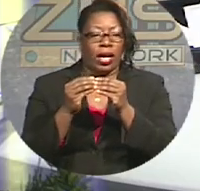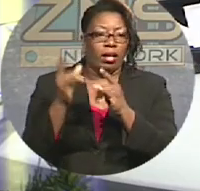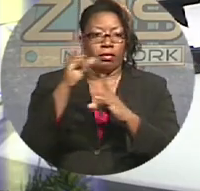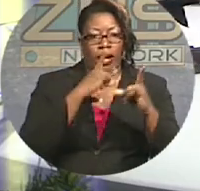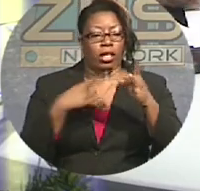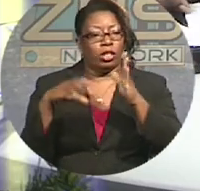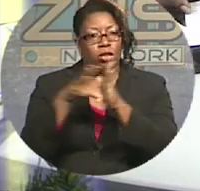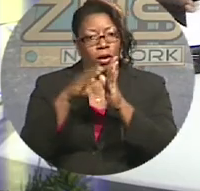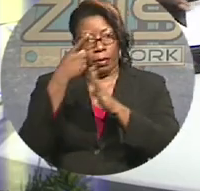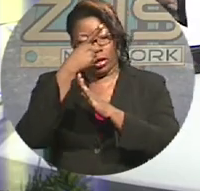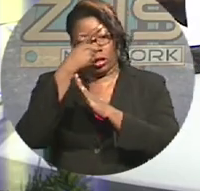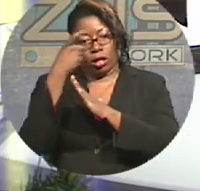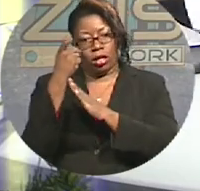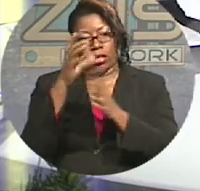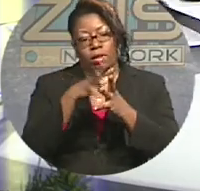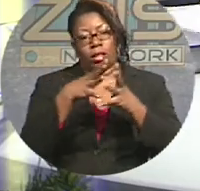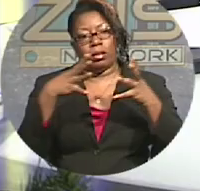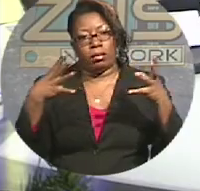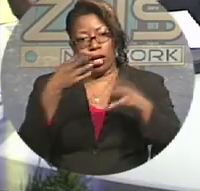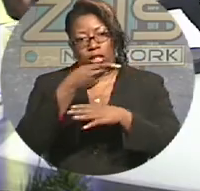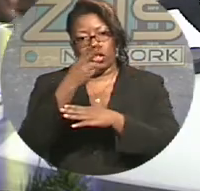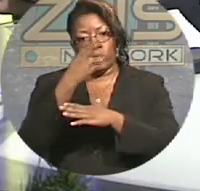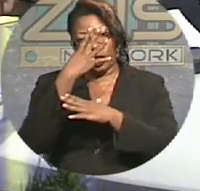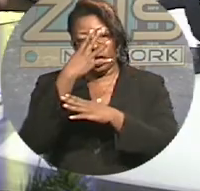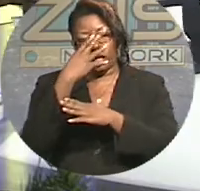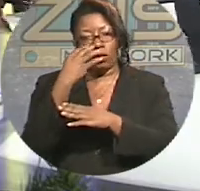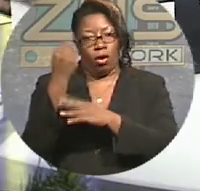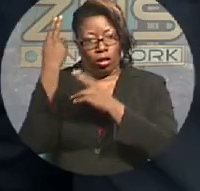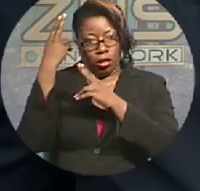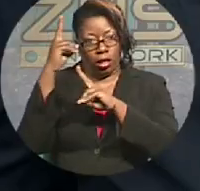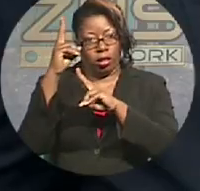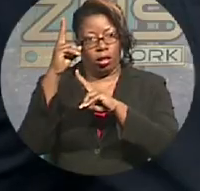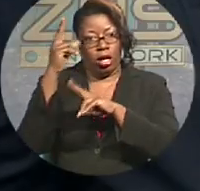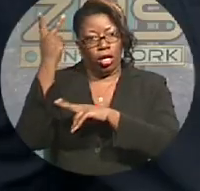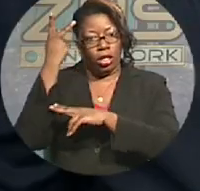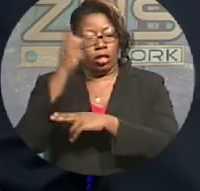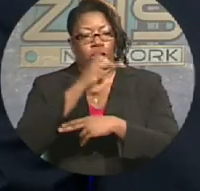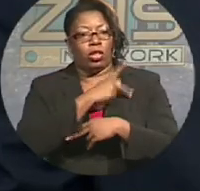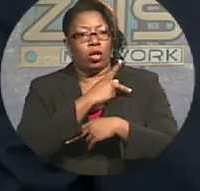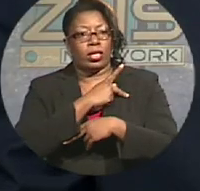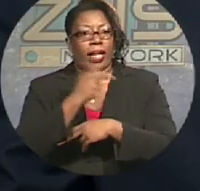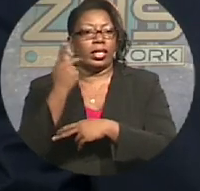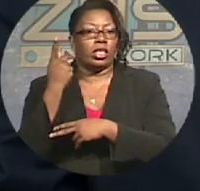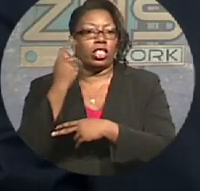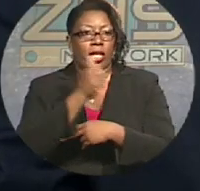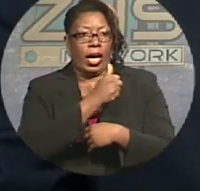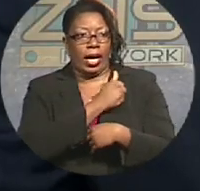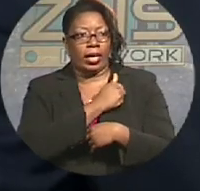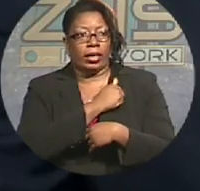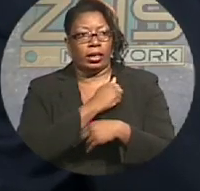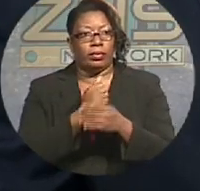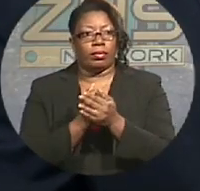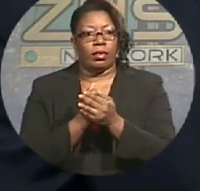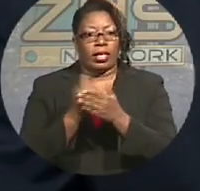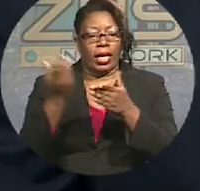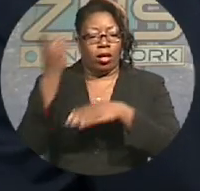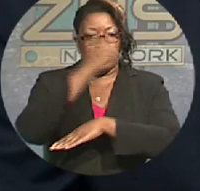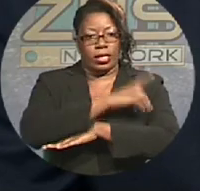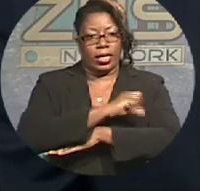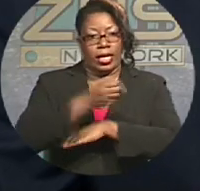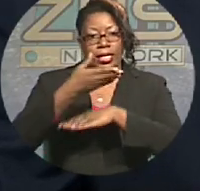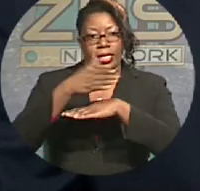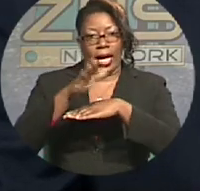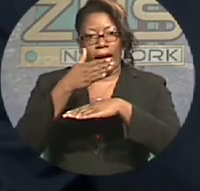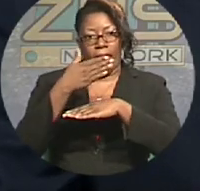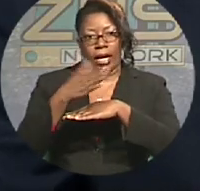Fox Hill. Good evening, everyone. I'm Keishla Adderley. And I'm Kendino Knowles. Well, the Prime Minister addressed the nation this afternoon just days after a bloody